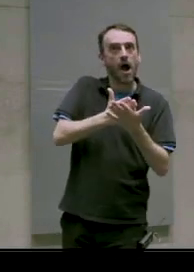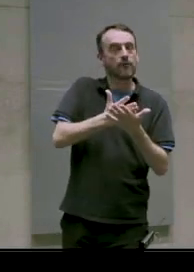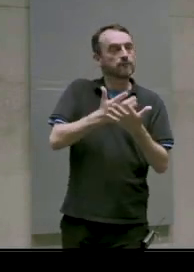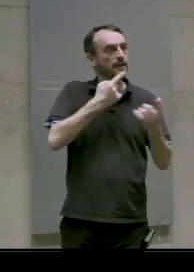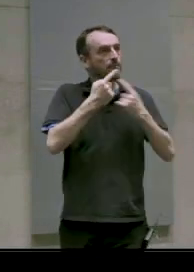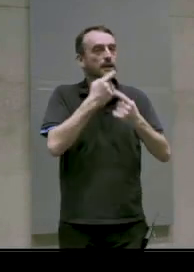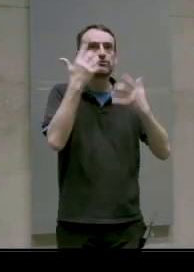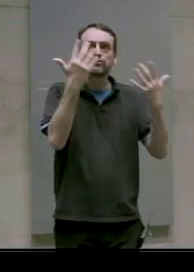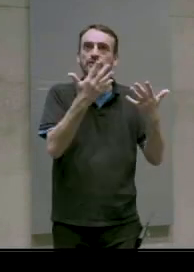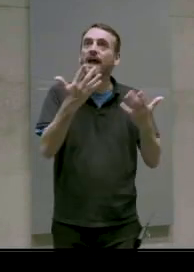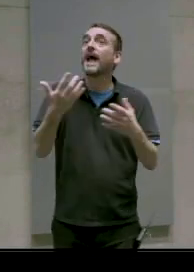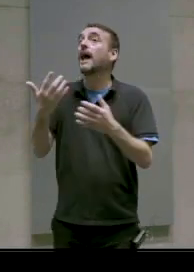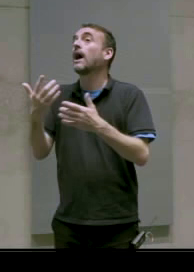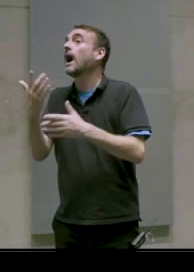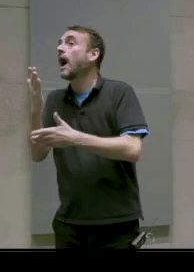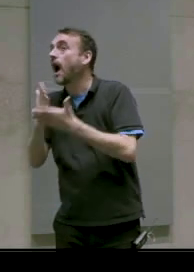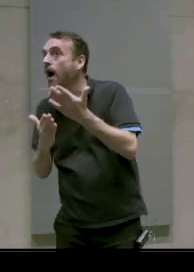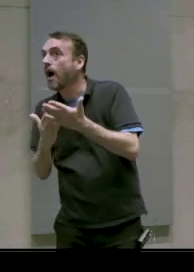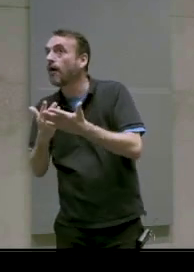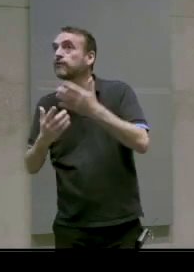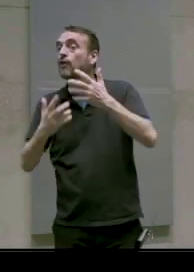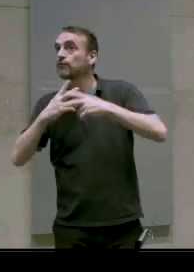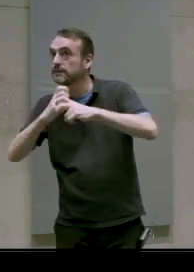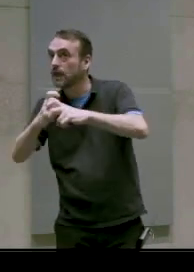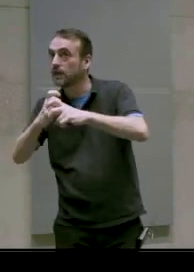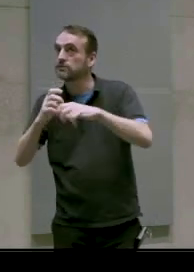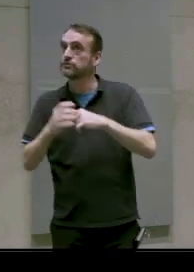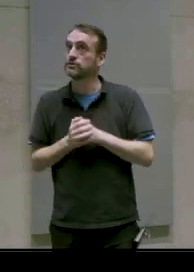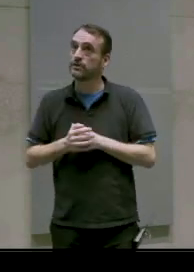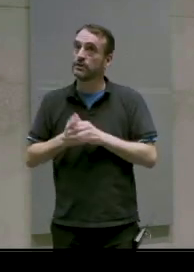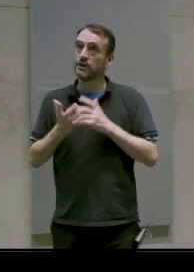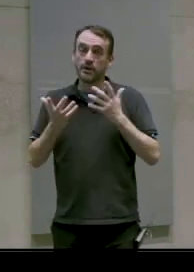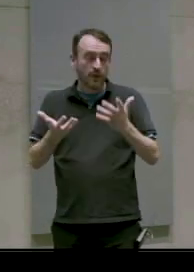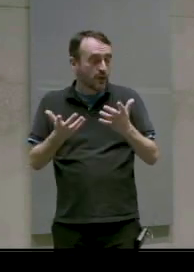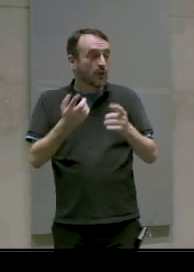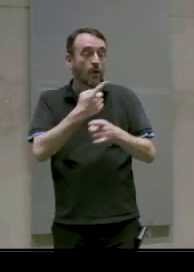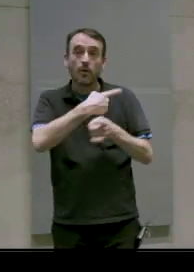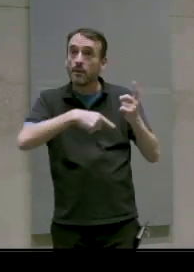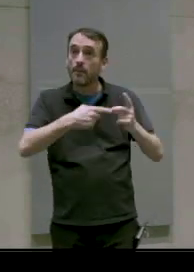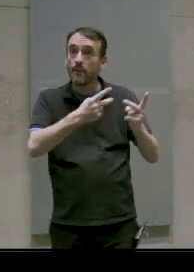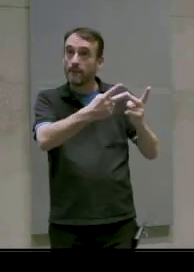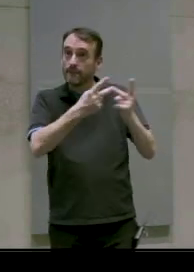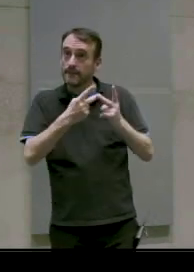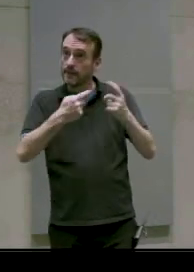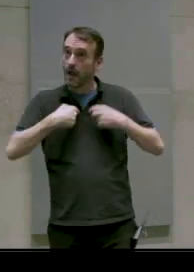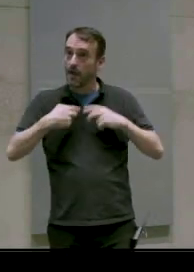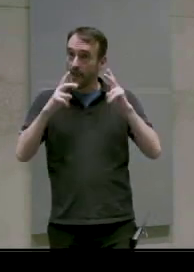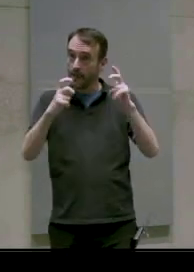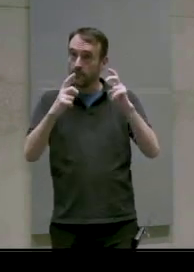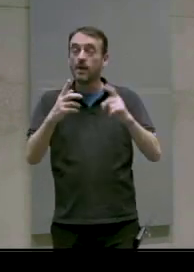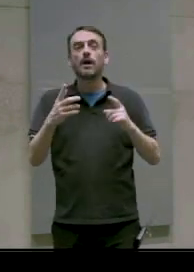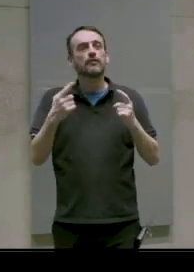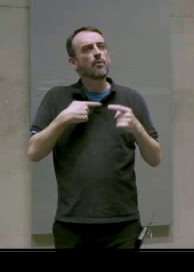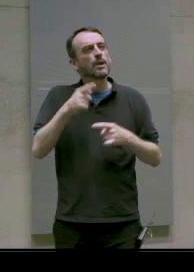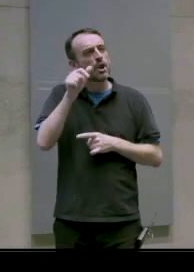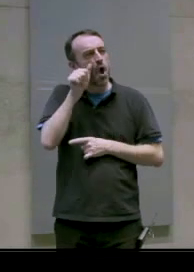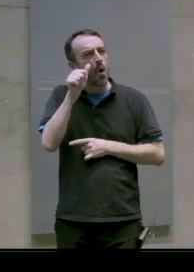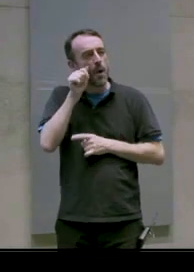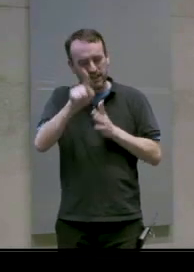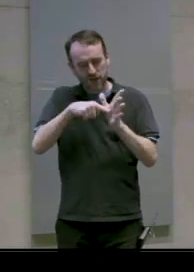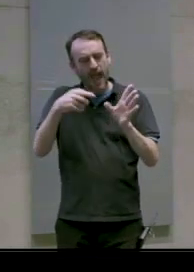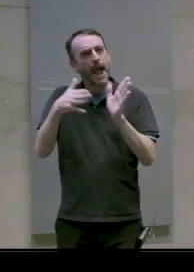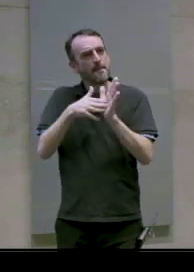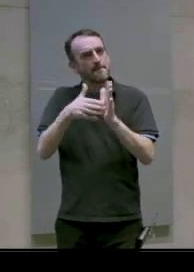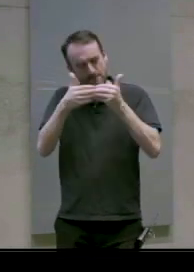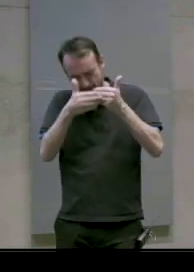together to make and play games. Most of them have a specific theme and a time limit, so ours was run for a week and focused on self-care.